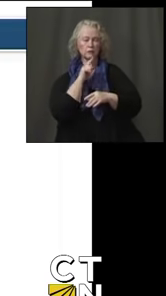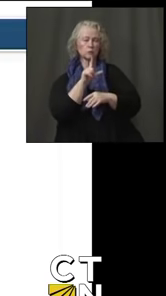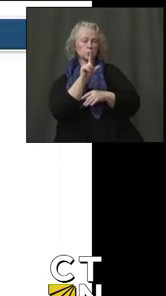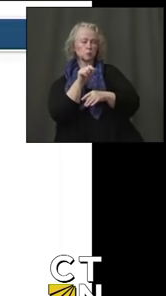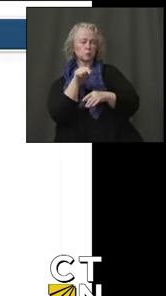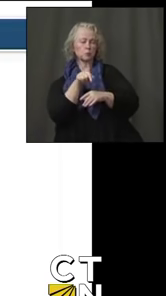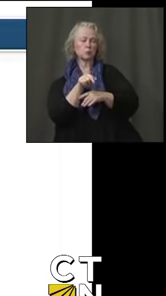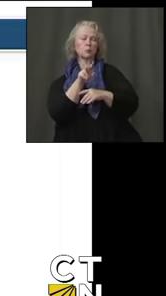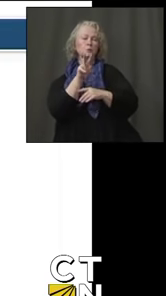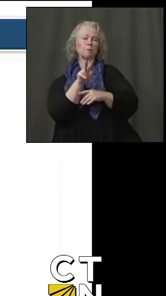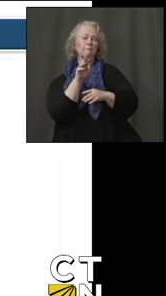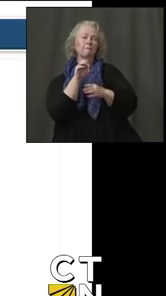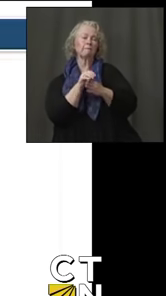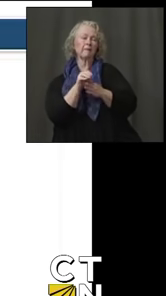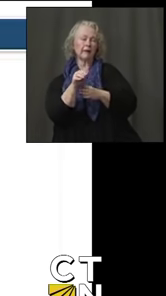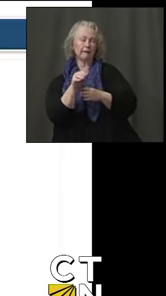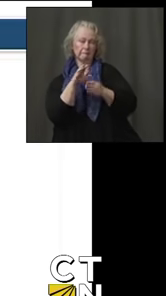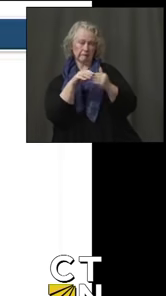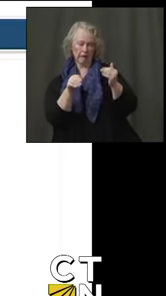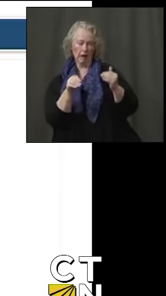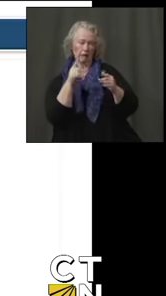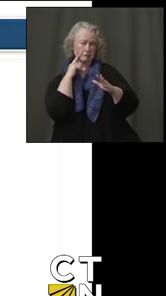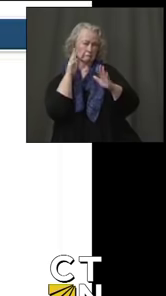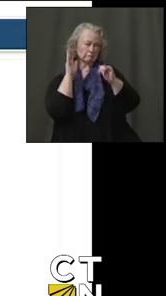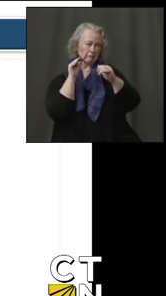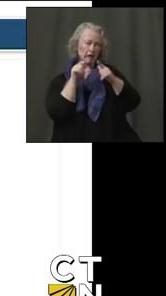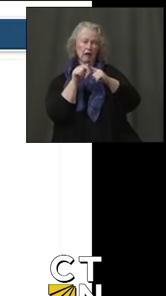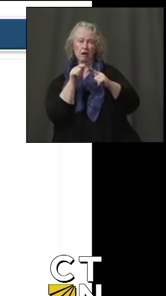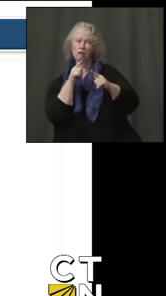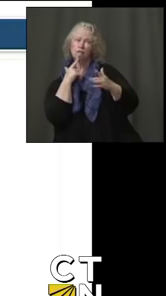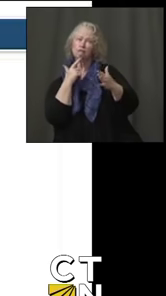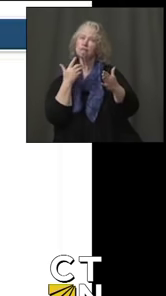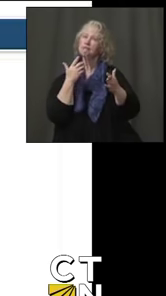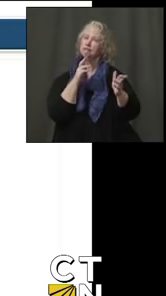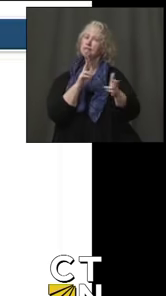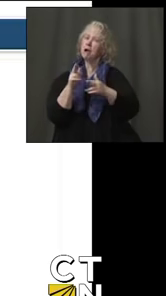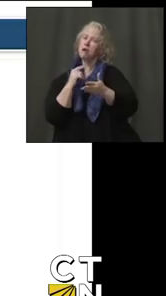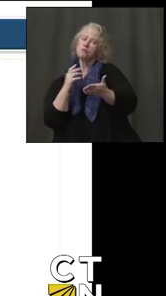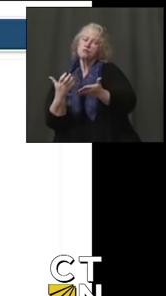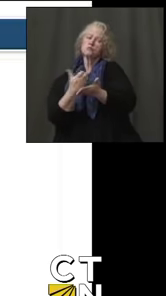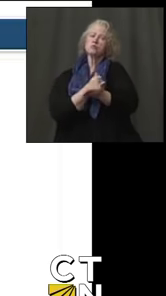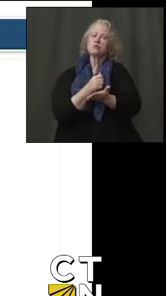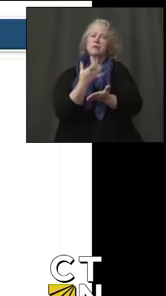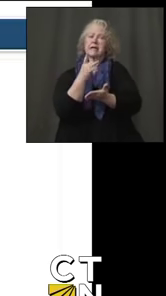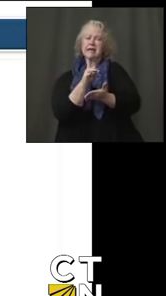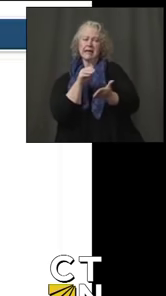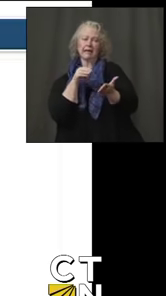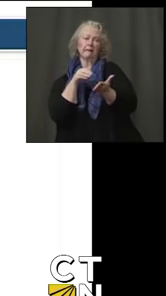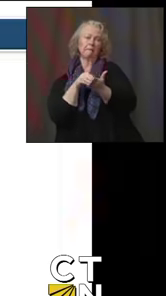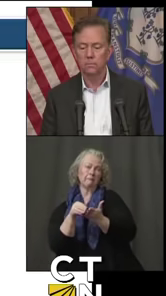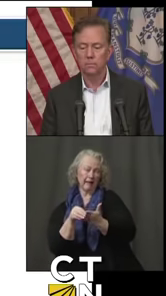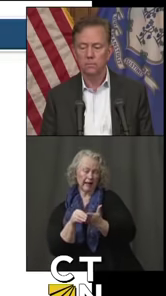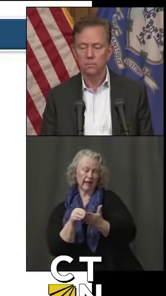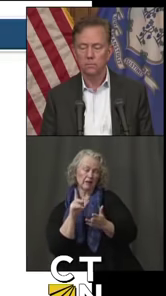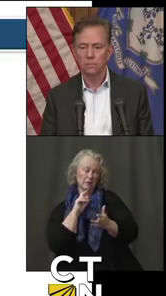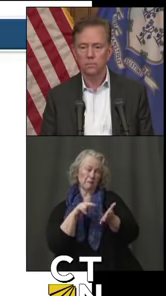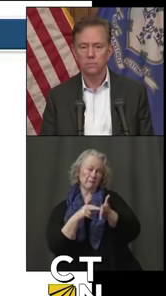updated consensus revenues, we project revenues of $18 billion, leaving us with a revenue shortfall of